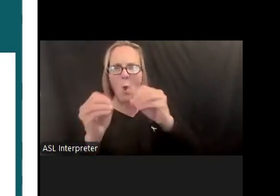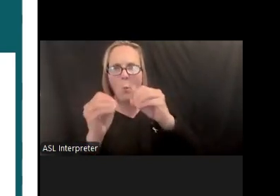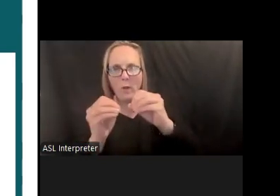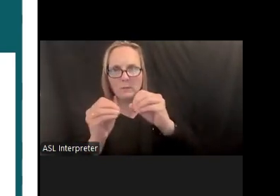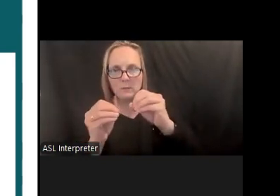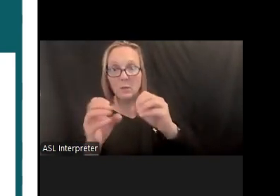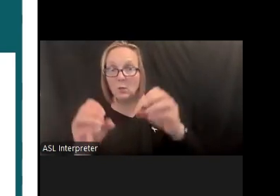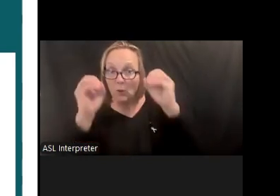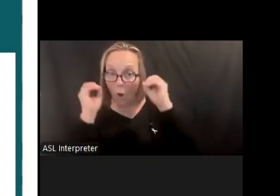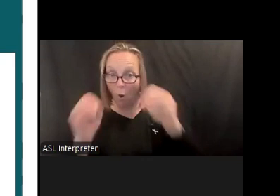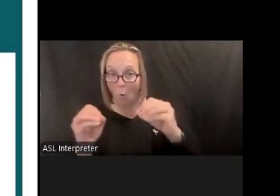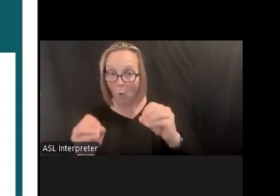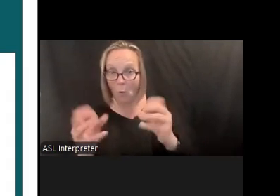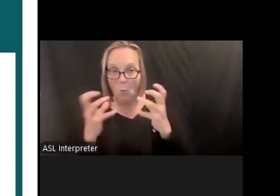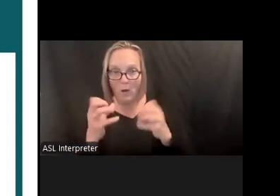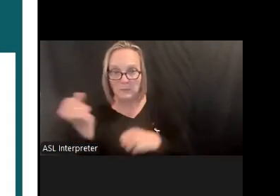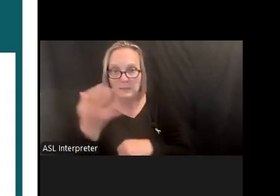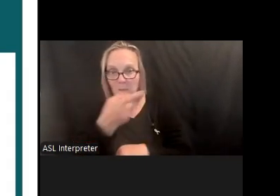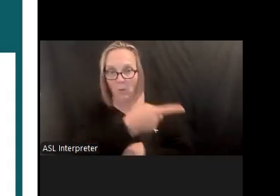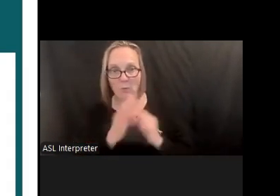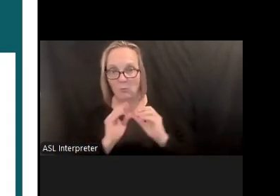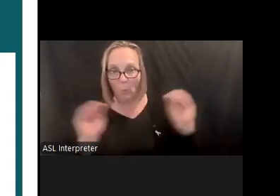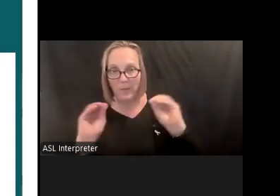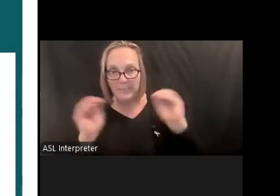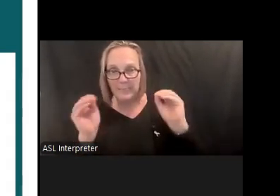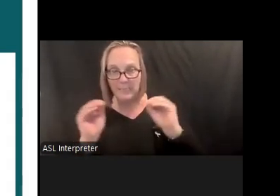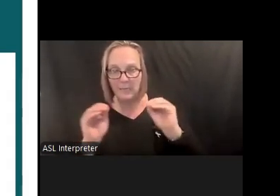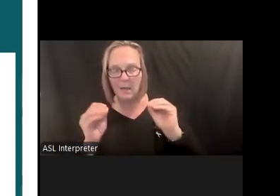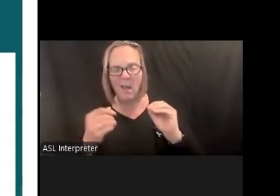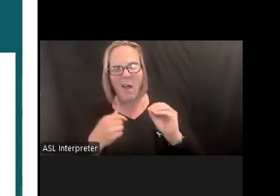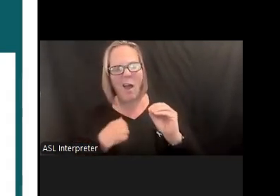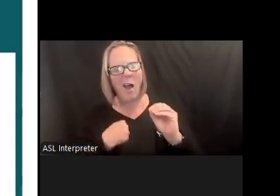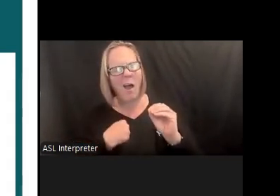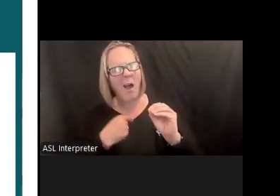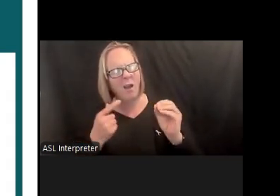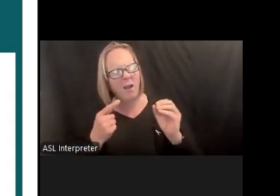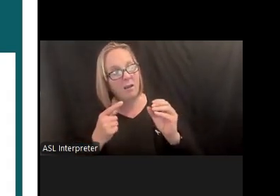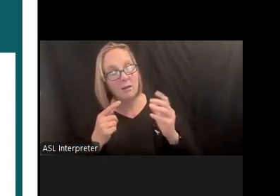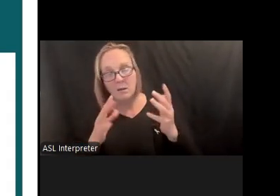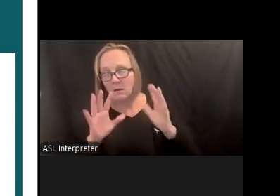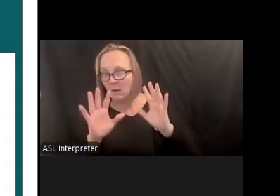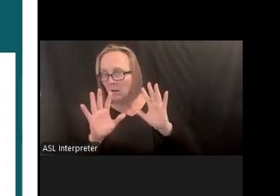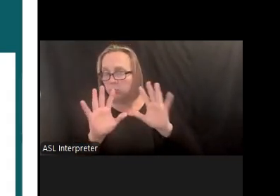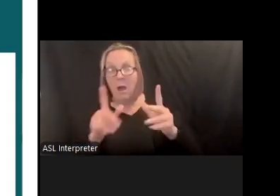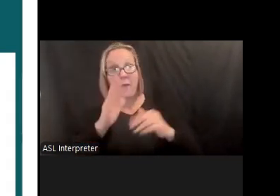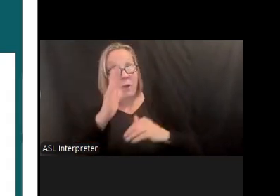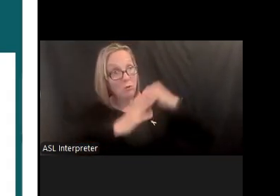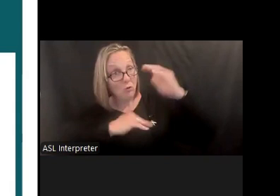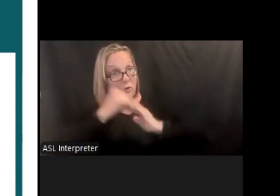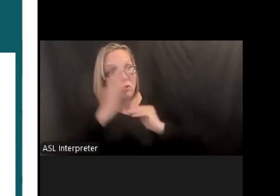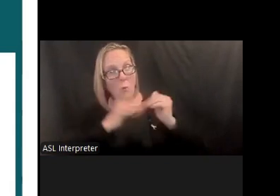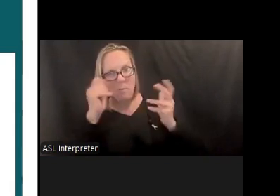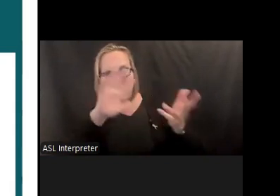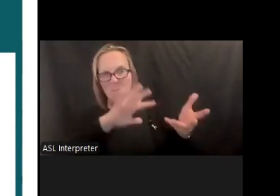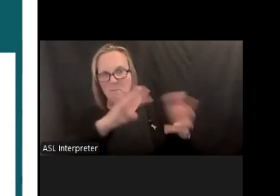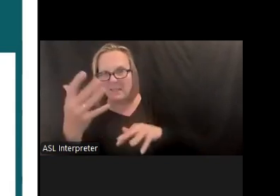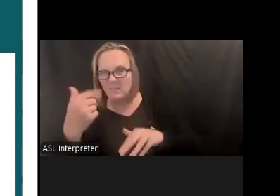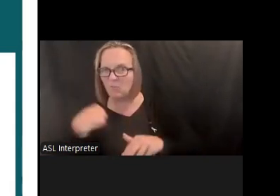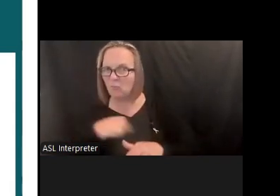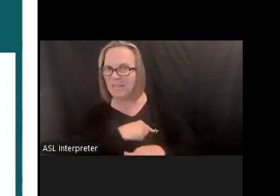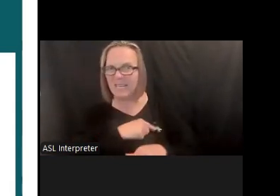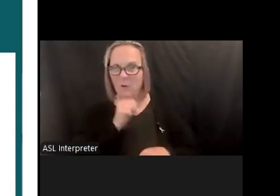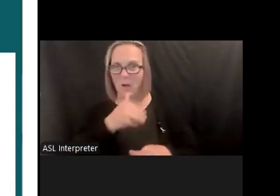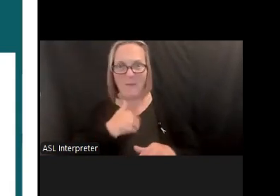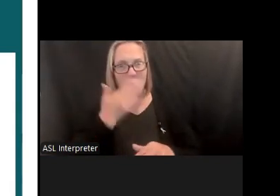one. And I highly discourage you from doing this. The construction will be a disaster. We are poorly served by